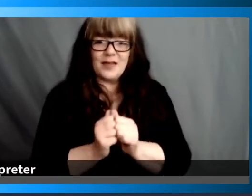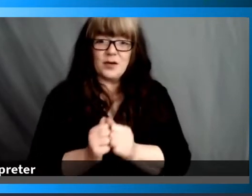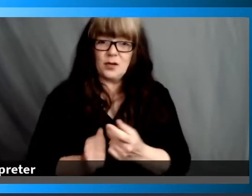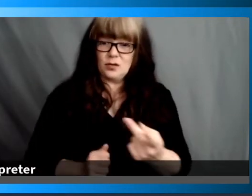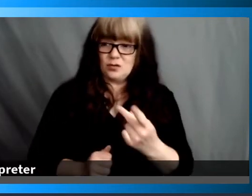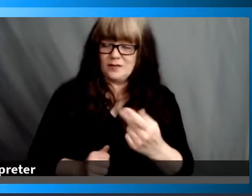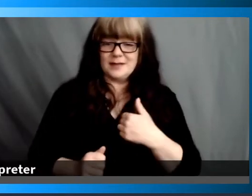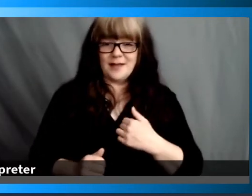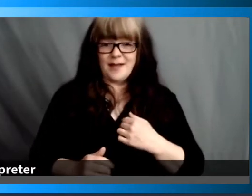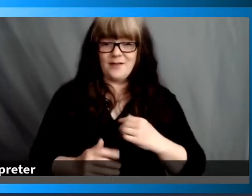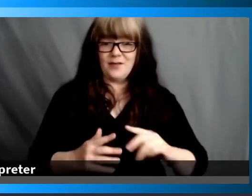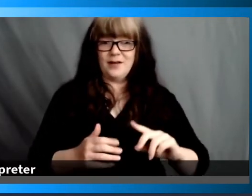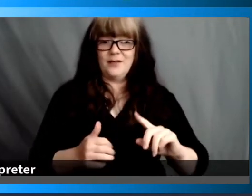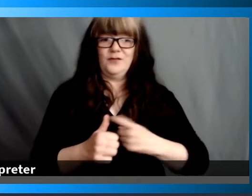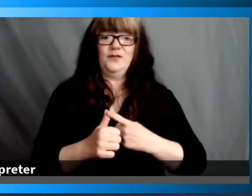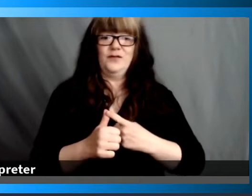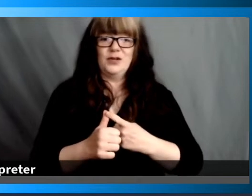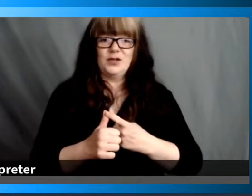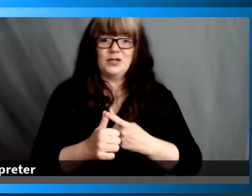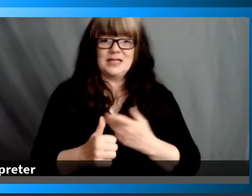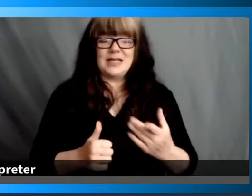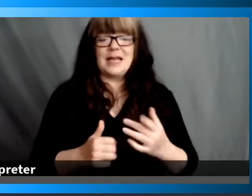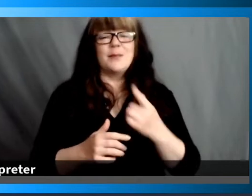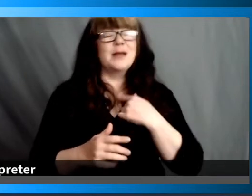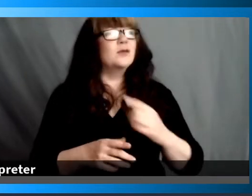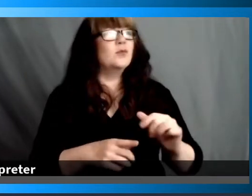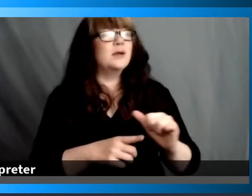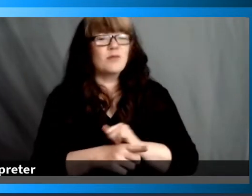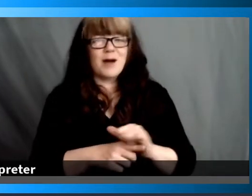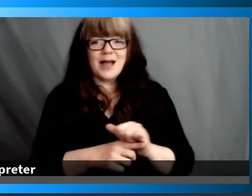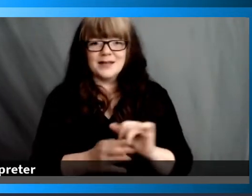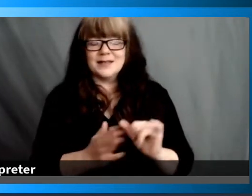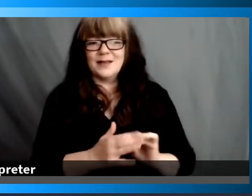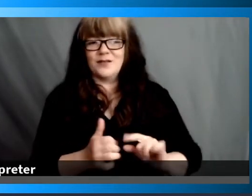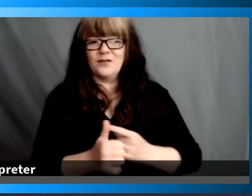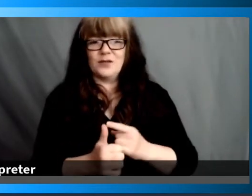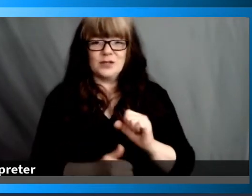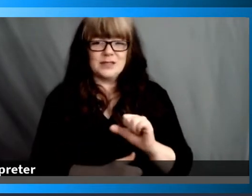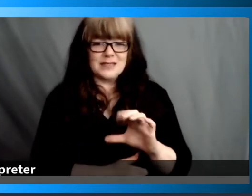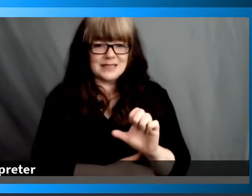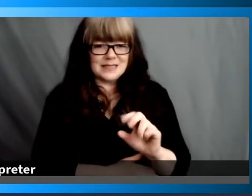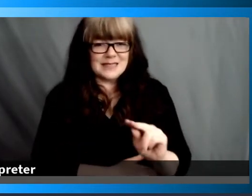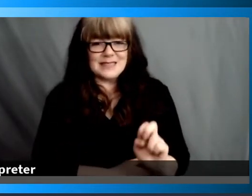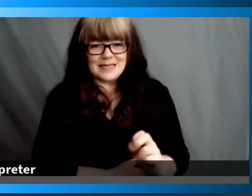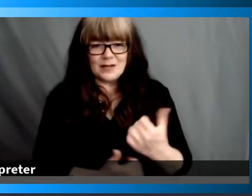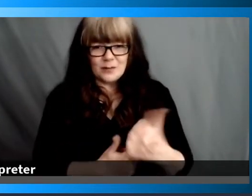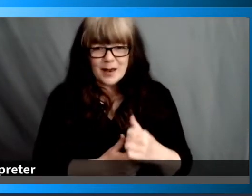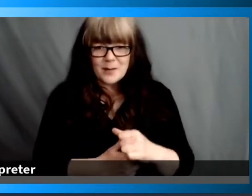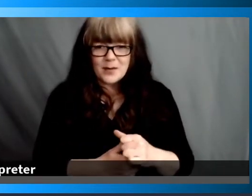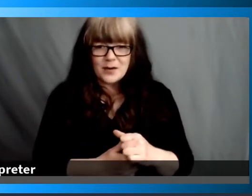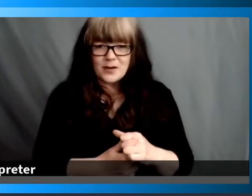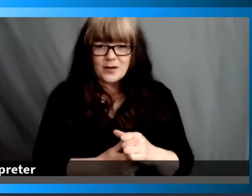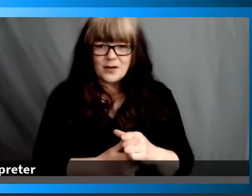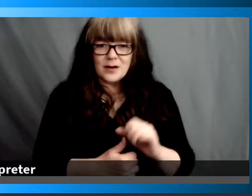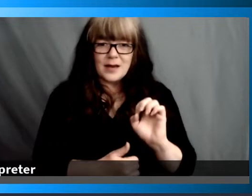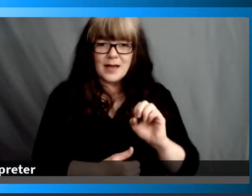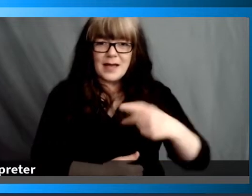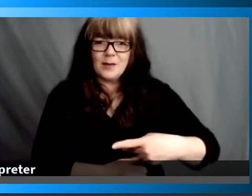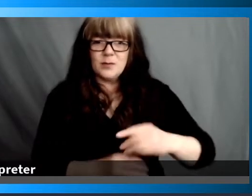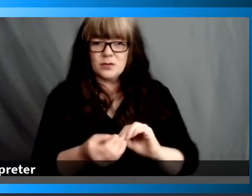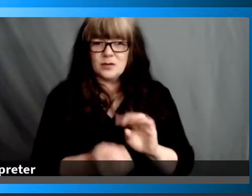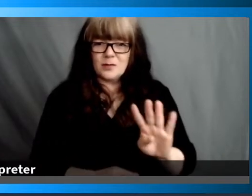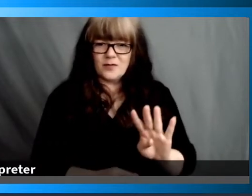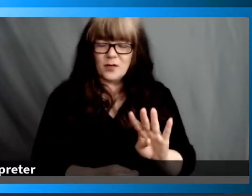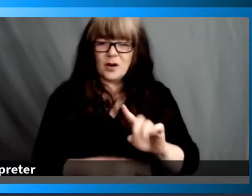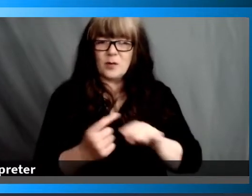our first thing, we practiced that so many times. I remember when we were in episode 4, when we're meeting in the lab and we're